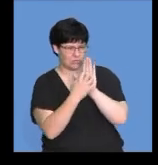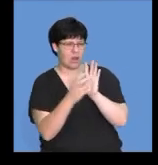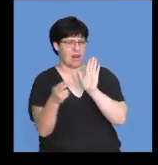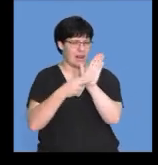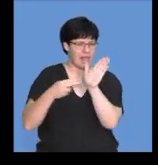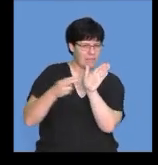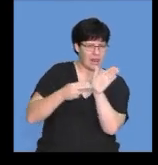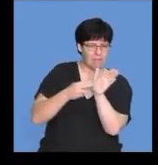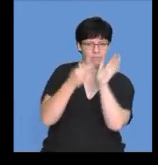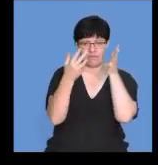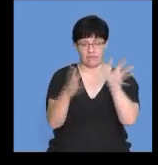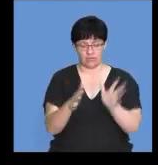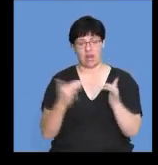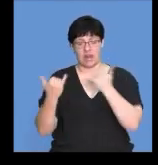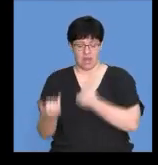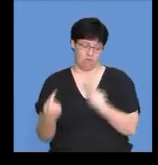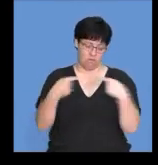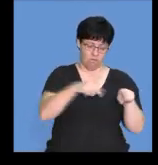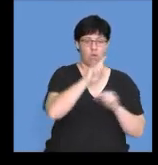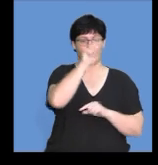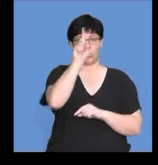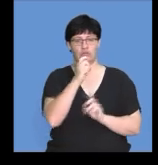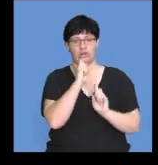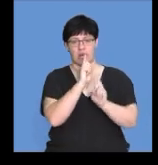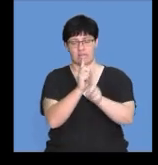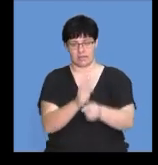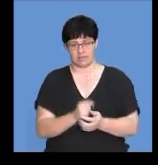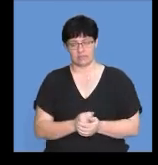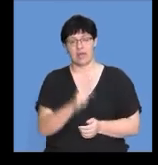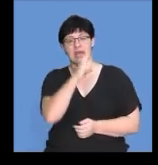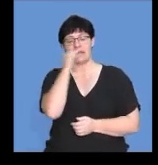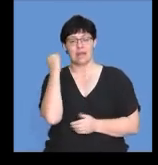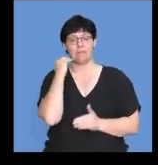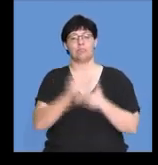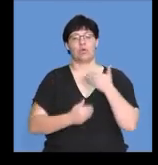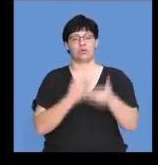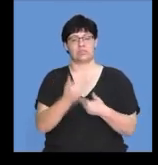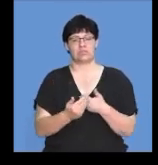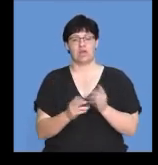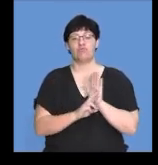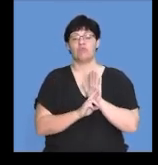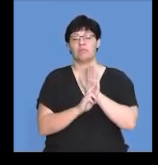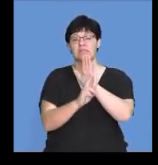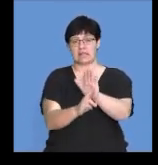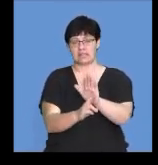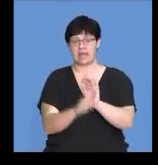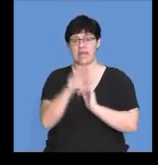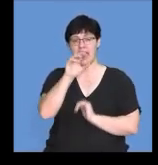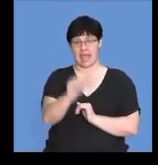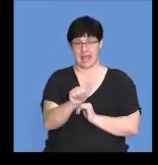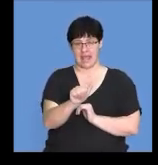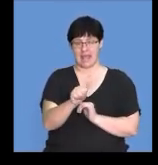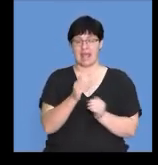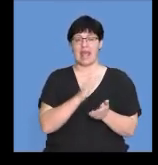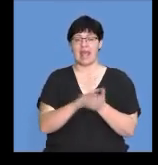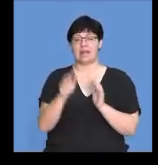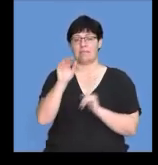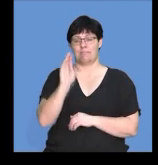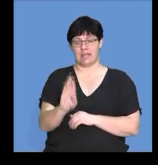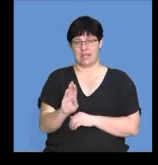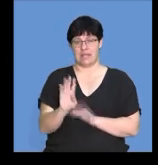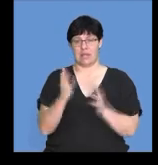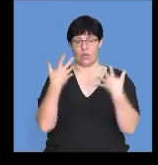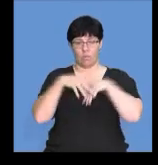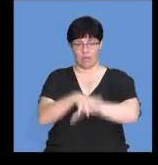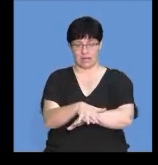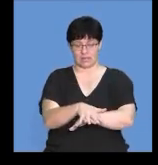labeled what we needed to. Let's now answer these questions. Name the process represented by A and B